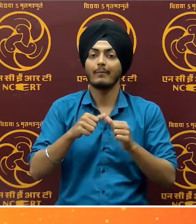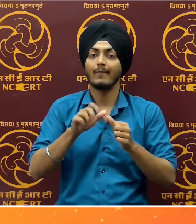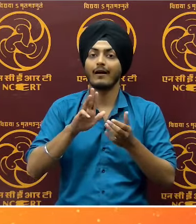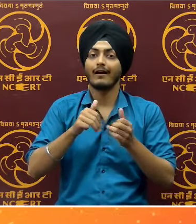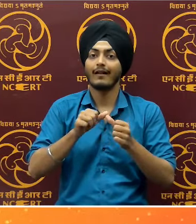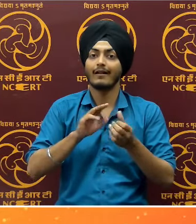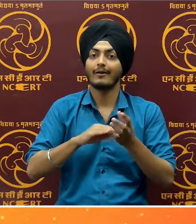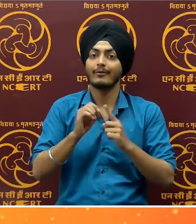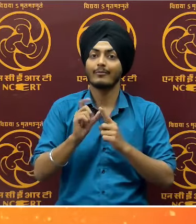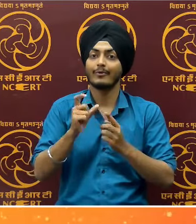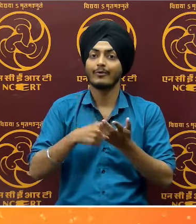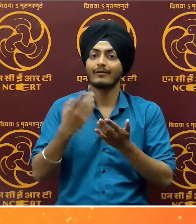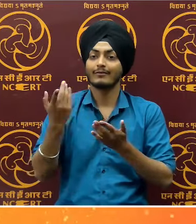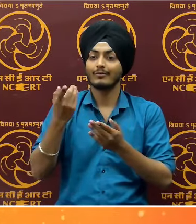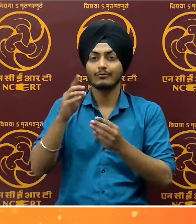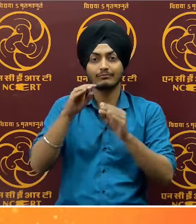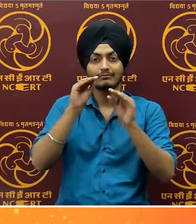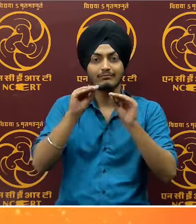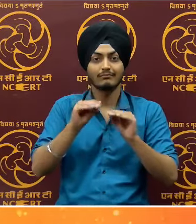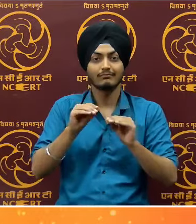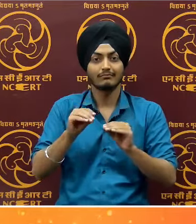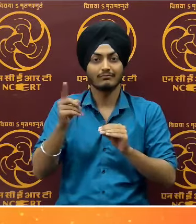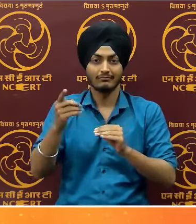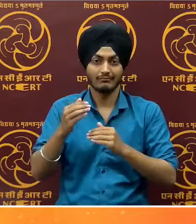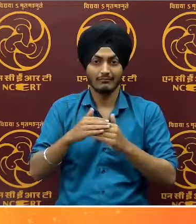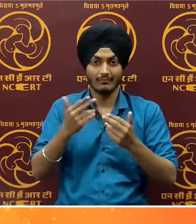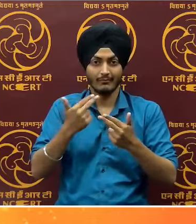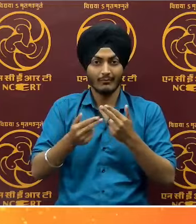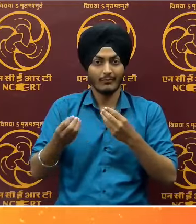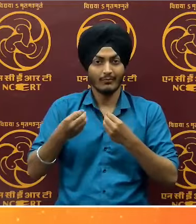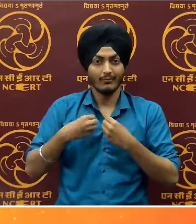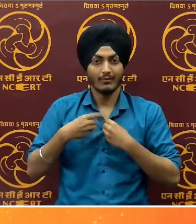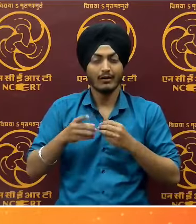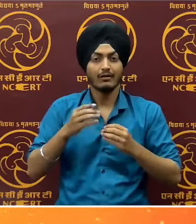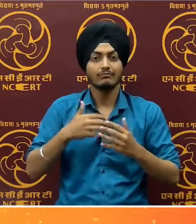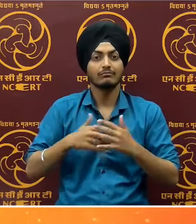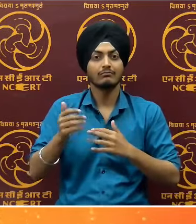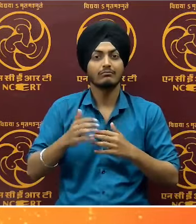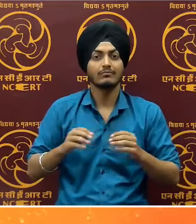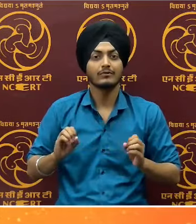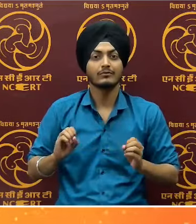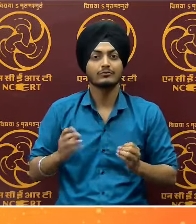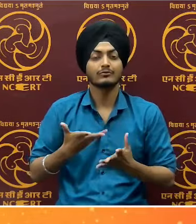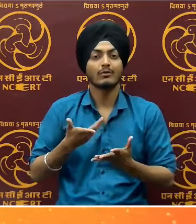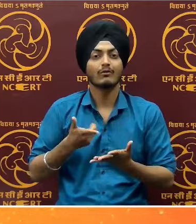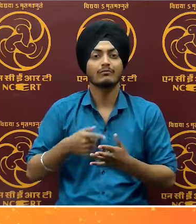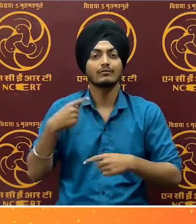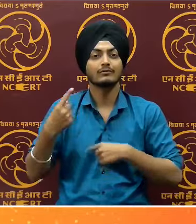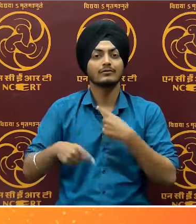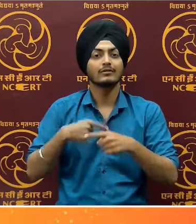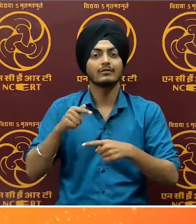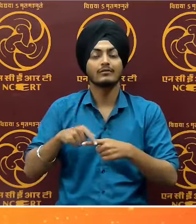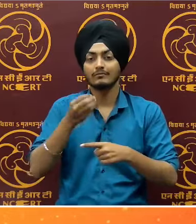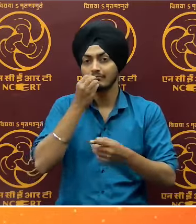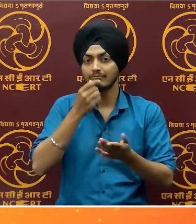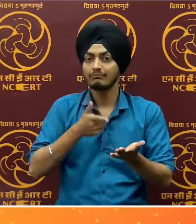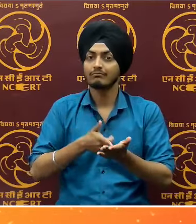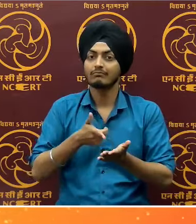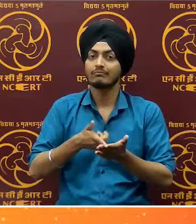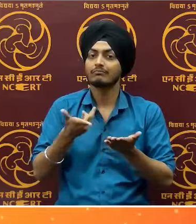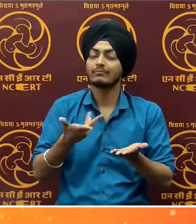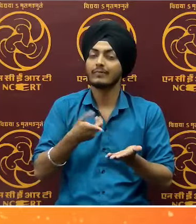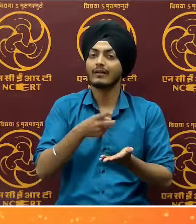You mentioned production and factors of production. We would like to understand this particular term's